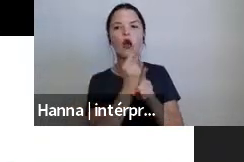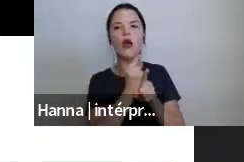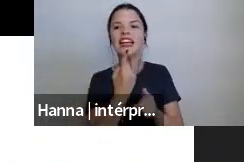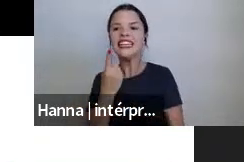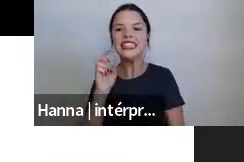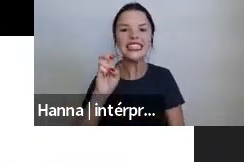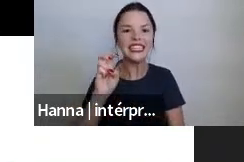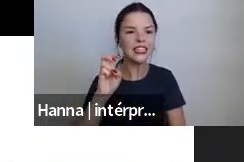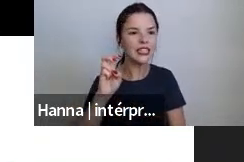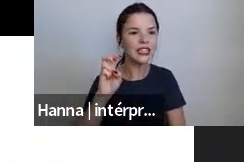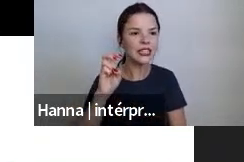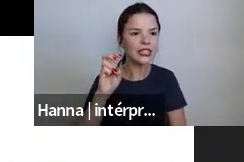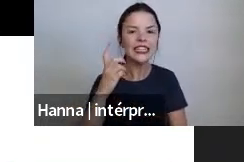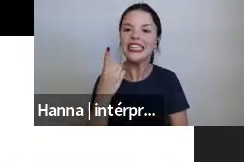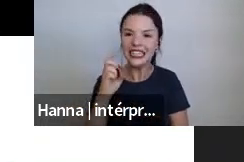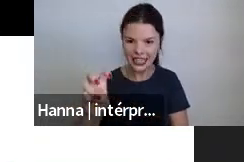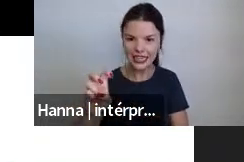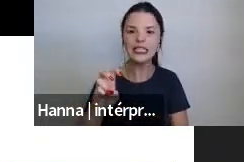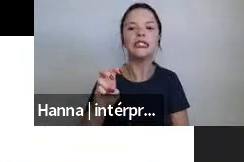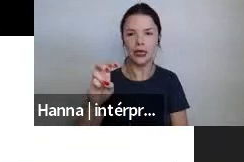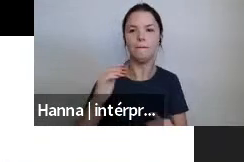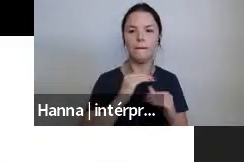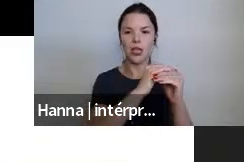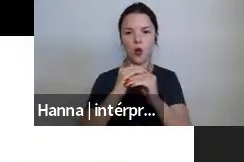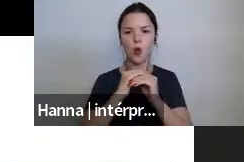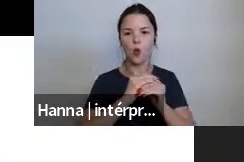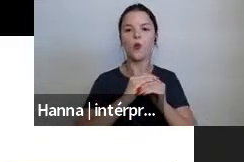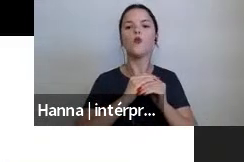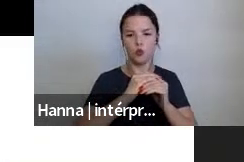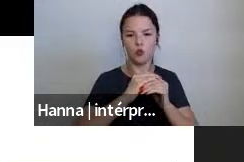different lexical variation patterns